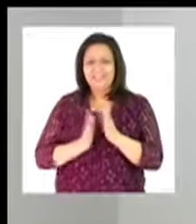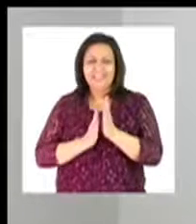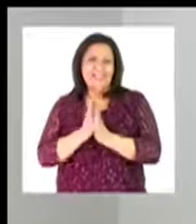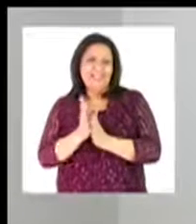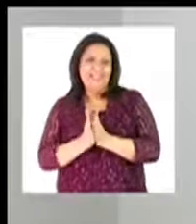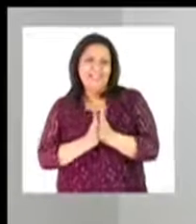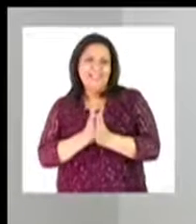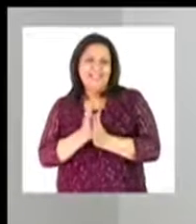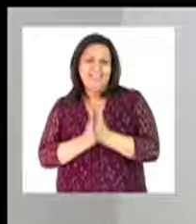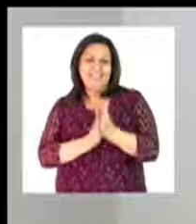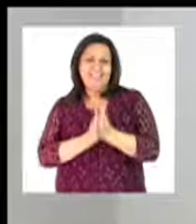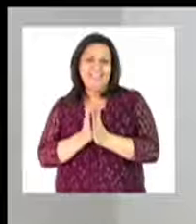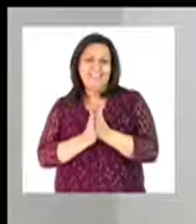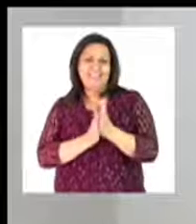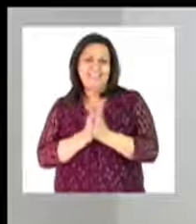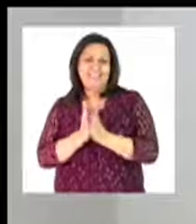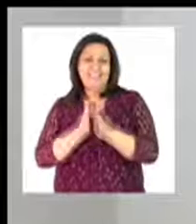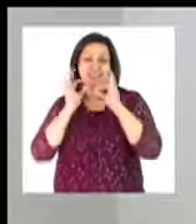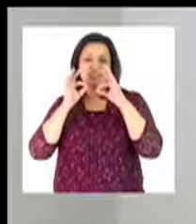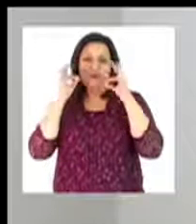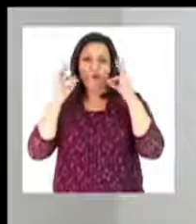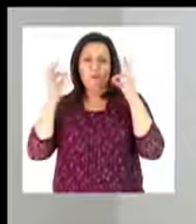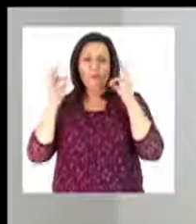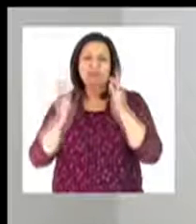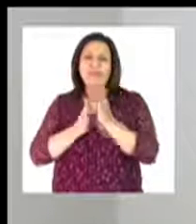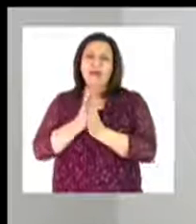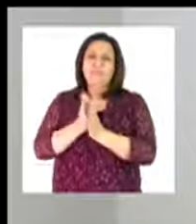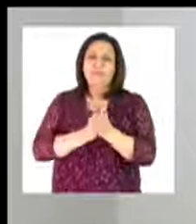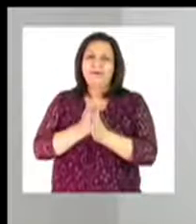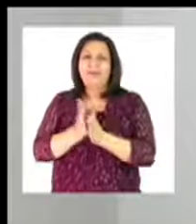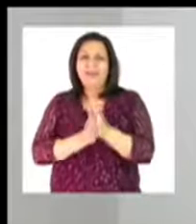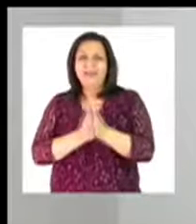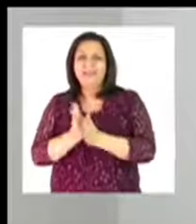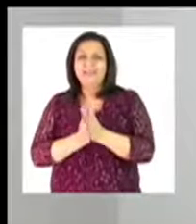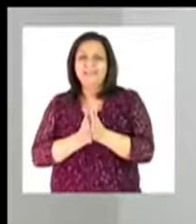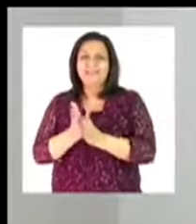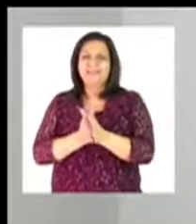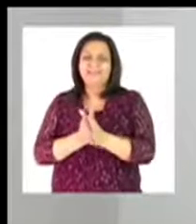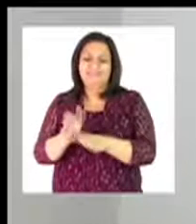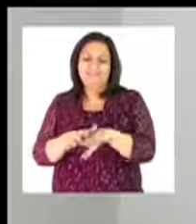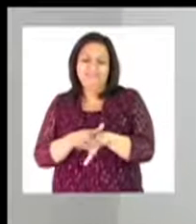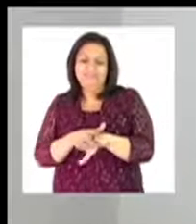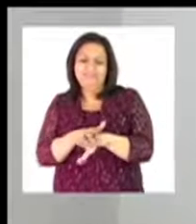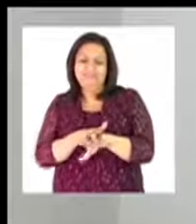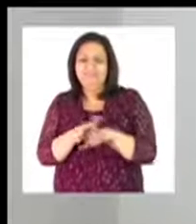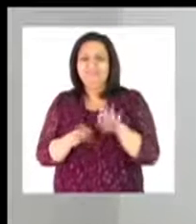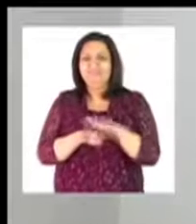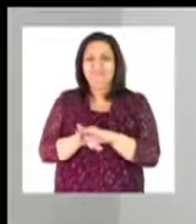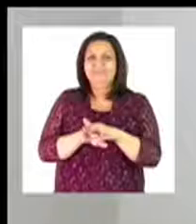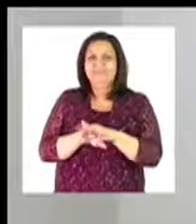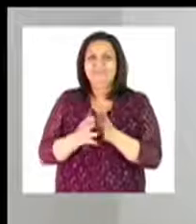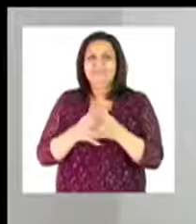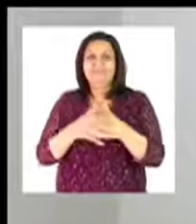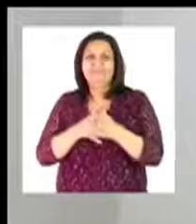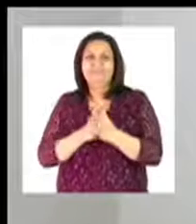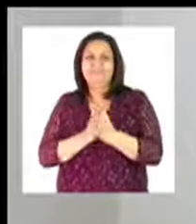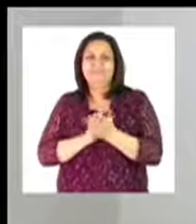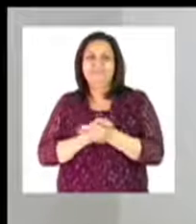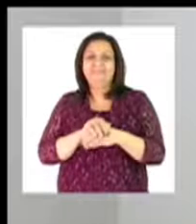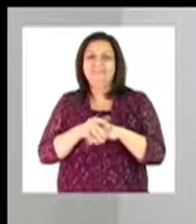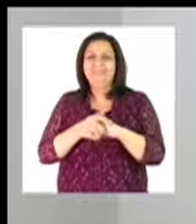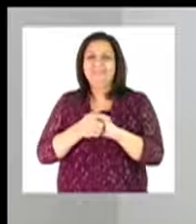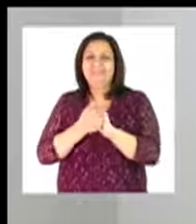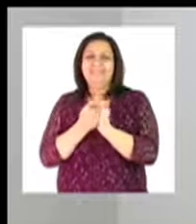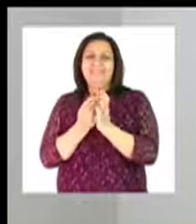And our little song, rub, rub, rub your hands back, inside and forth.